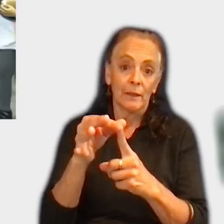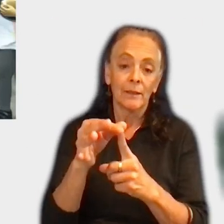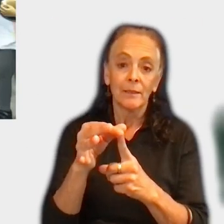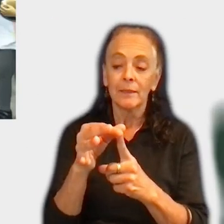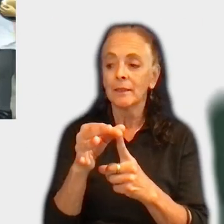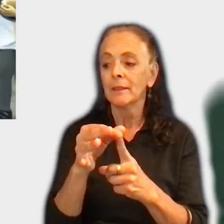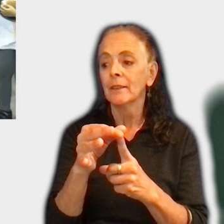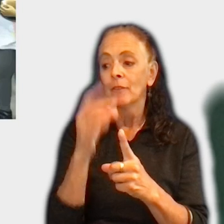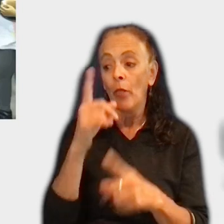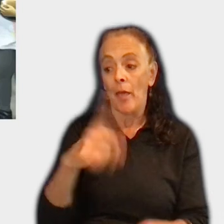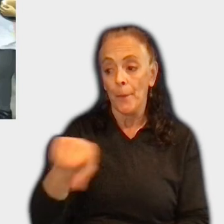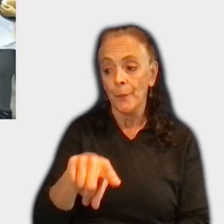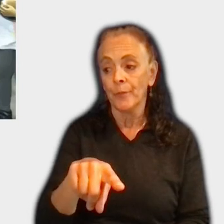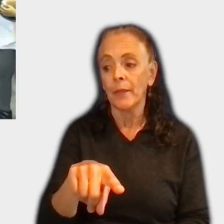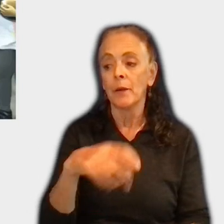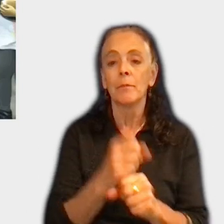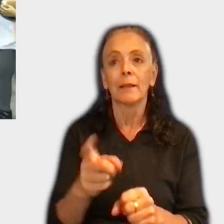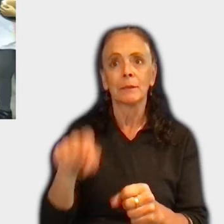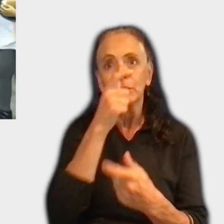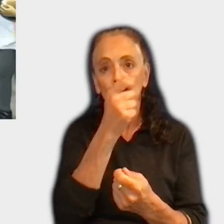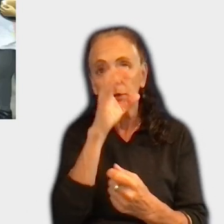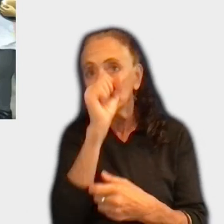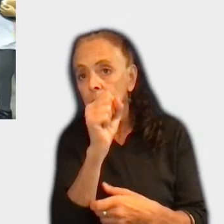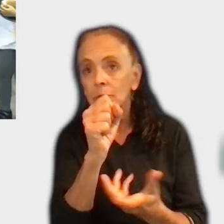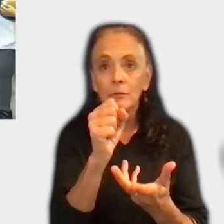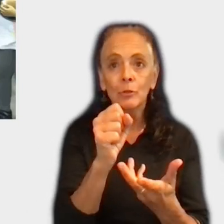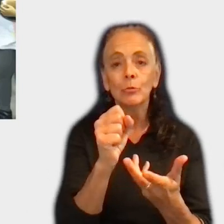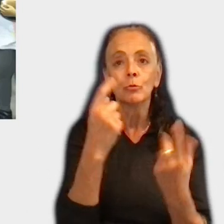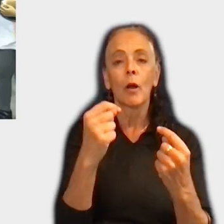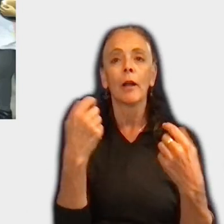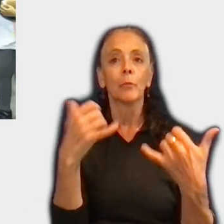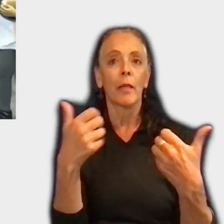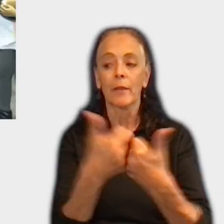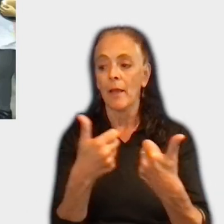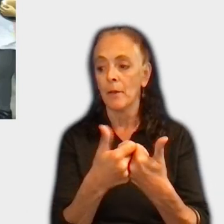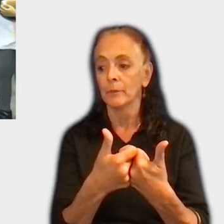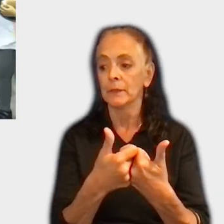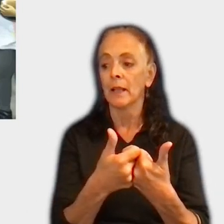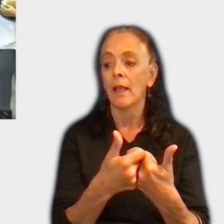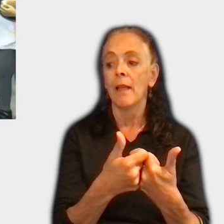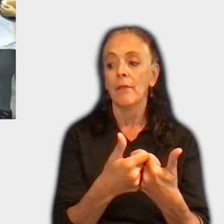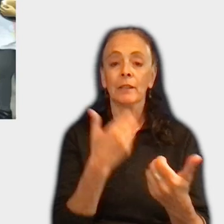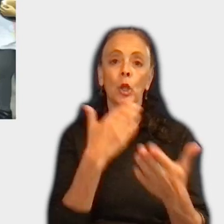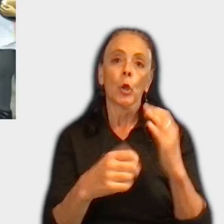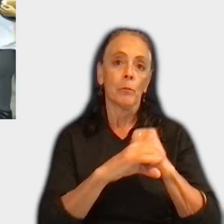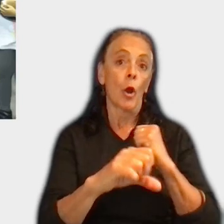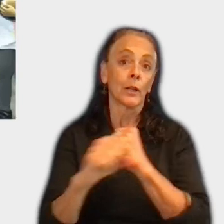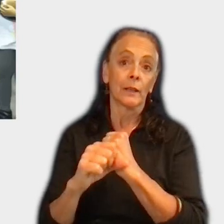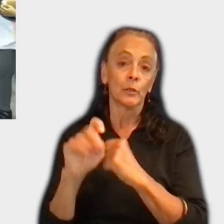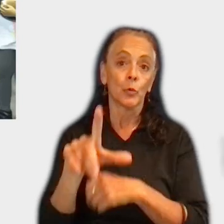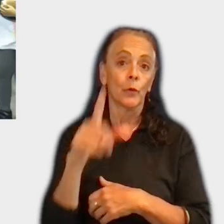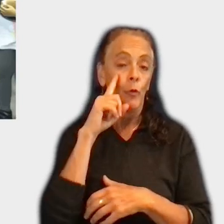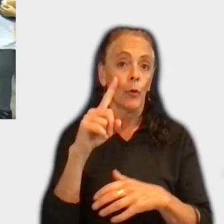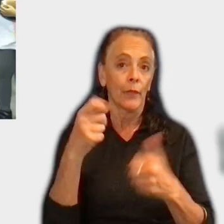unique for them and actually this makes them to interest to play and play the game itself and actually this can be a really good marketing value for